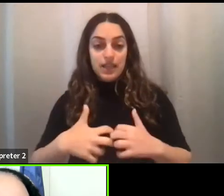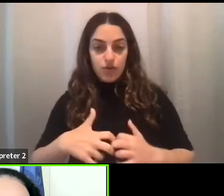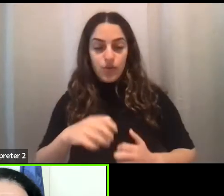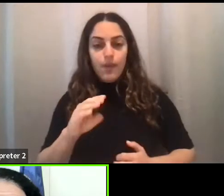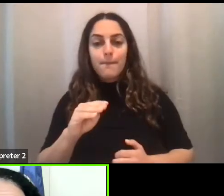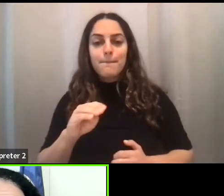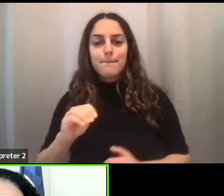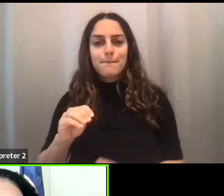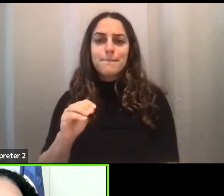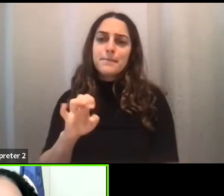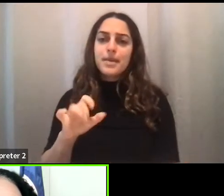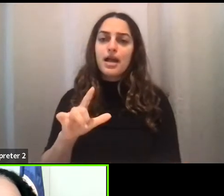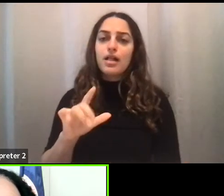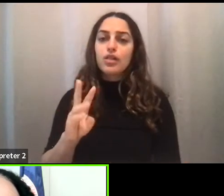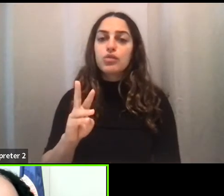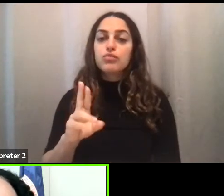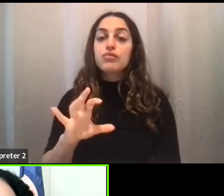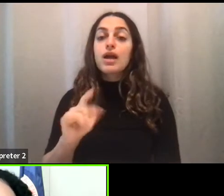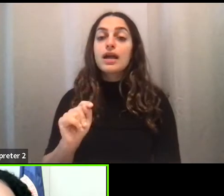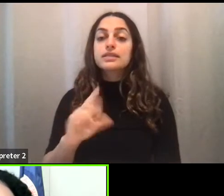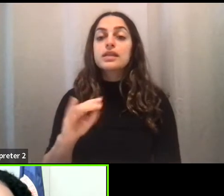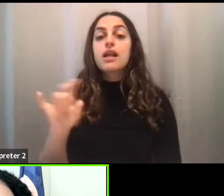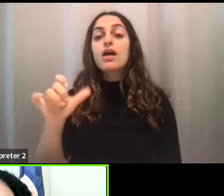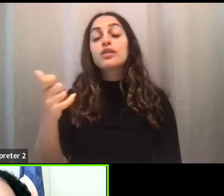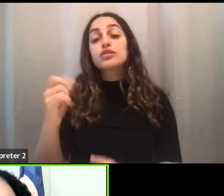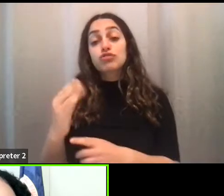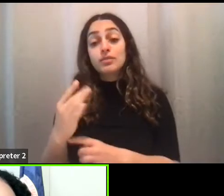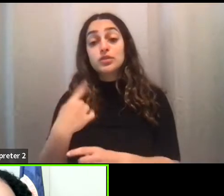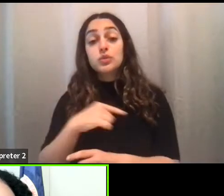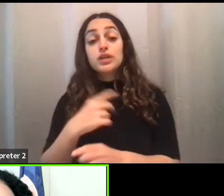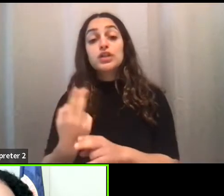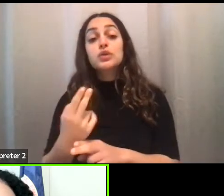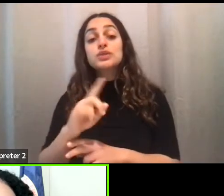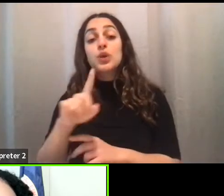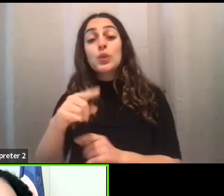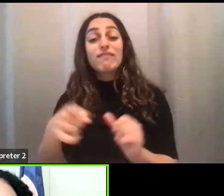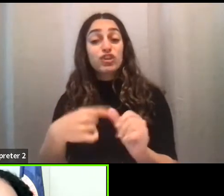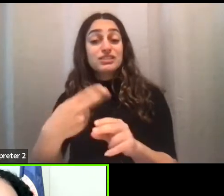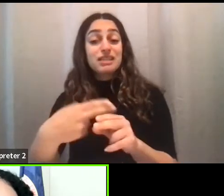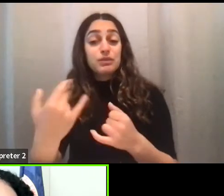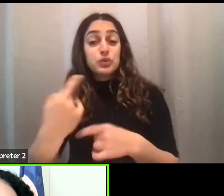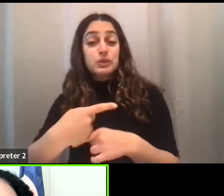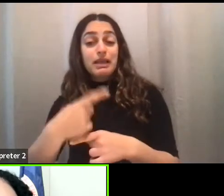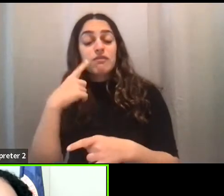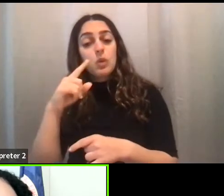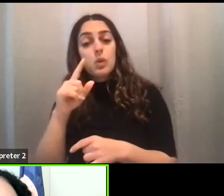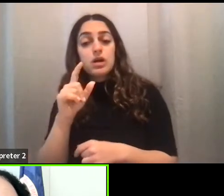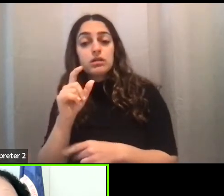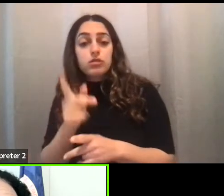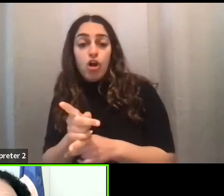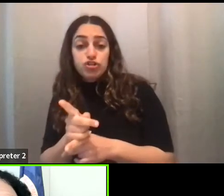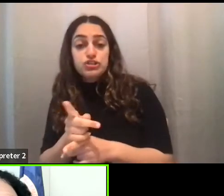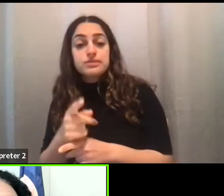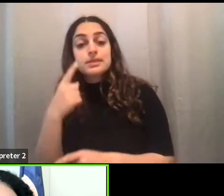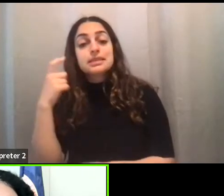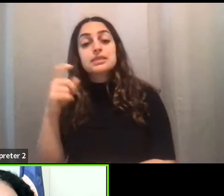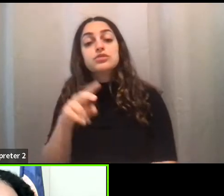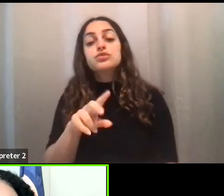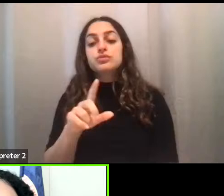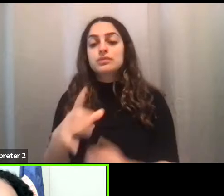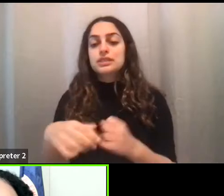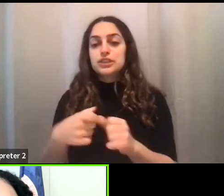and other jobs and we are using only his first name today in an abundance of caution in 2016 he experienced unlawful